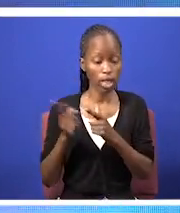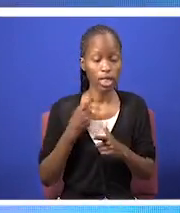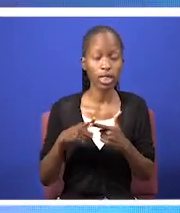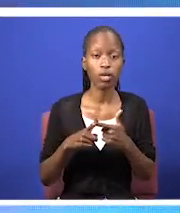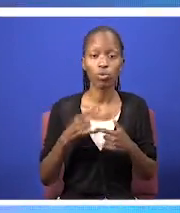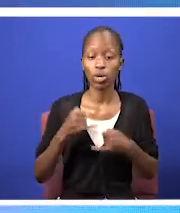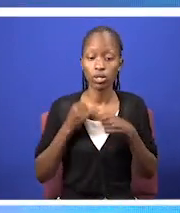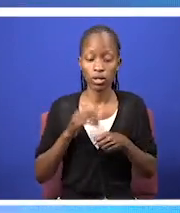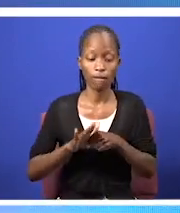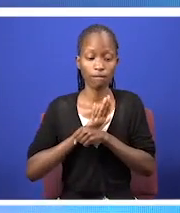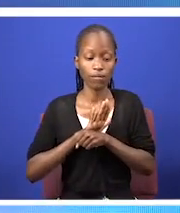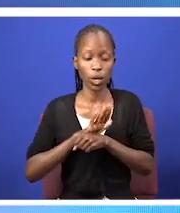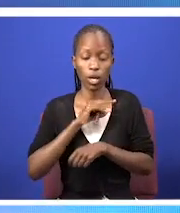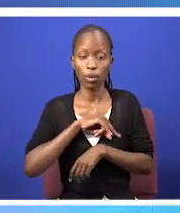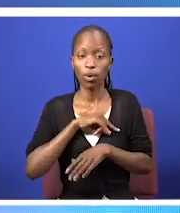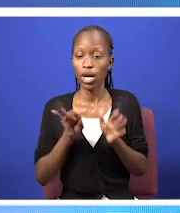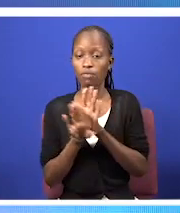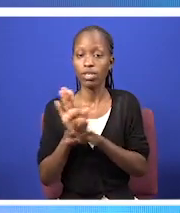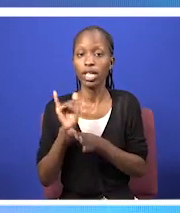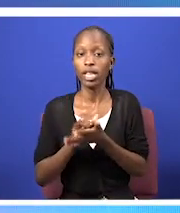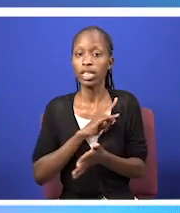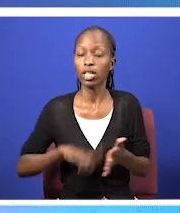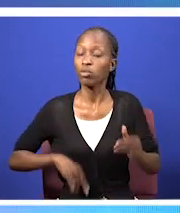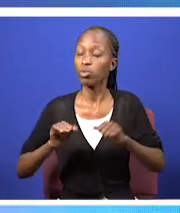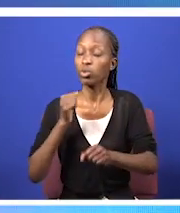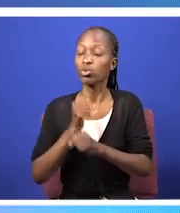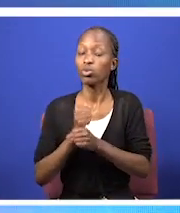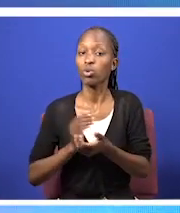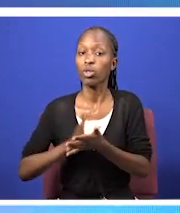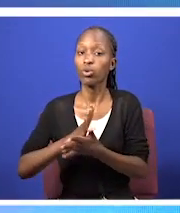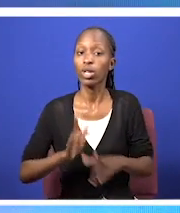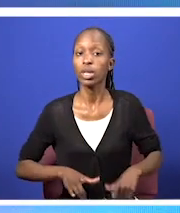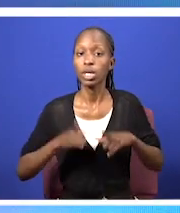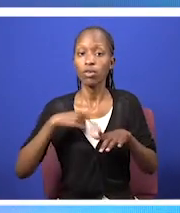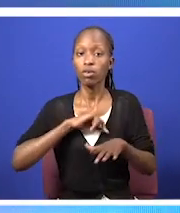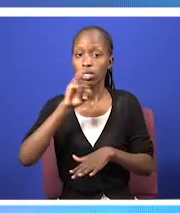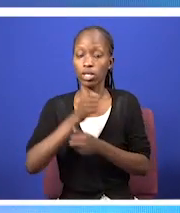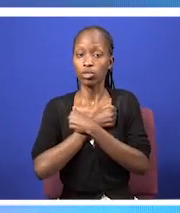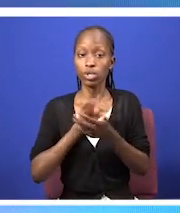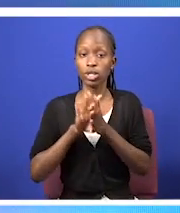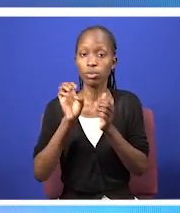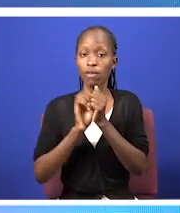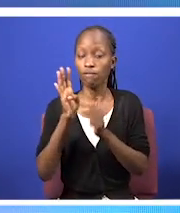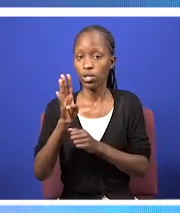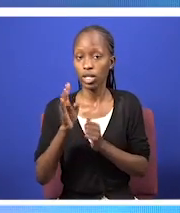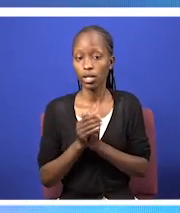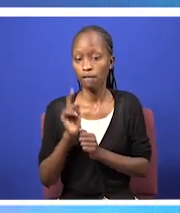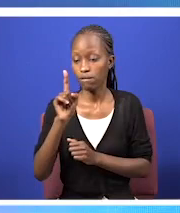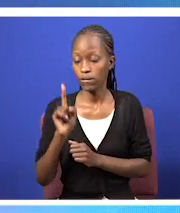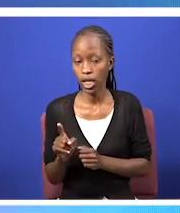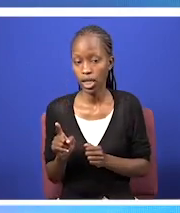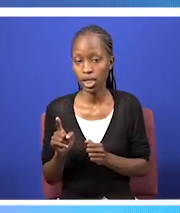will enjoy the full benefits of all the things that God can do through our lives. In John chapter